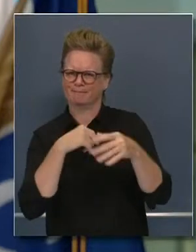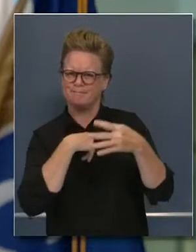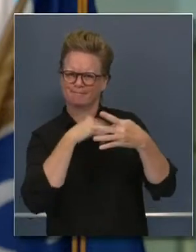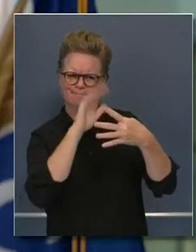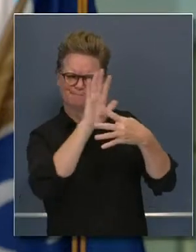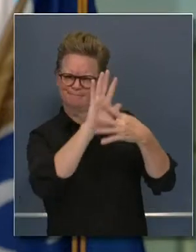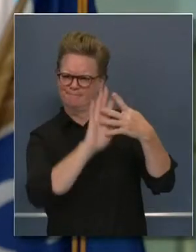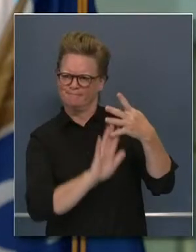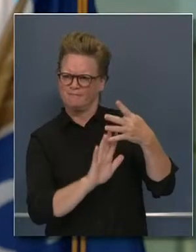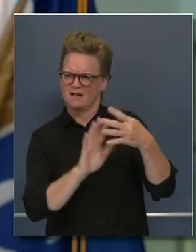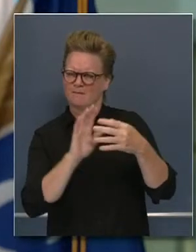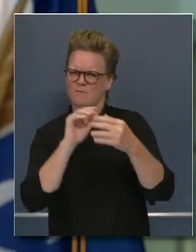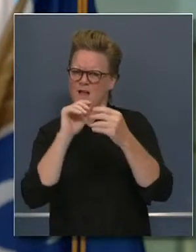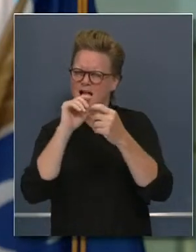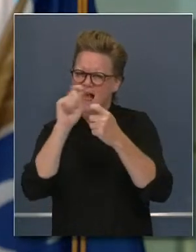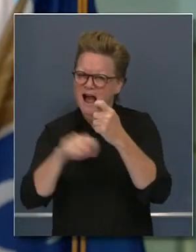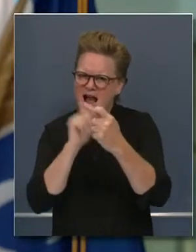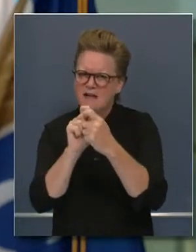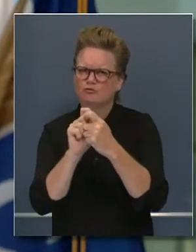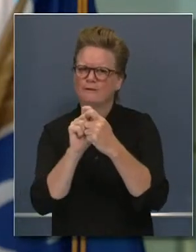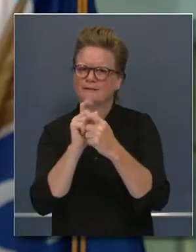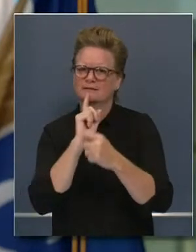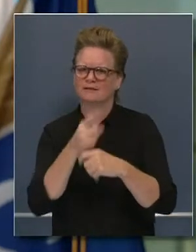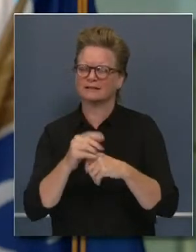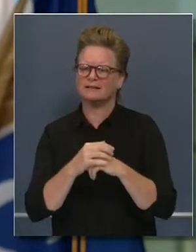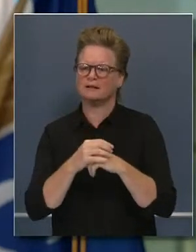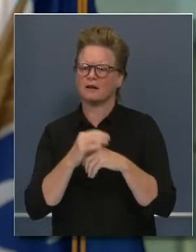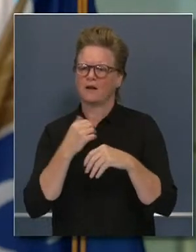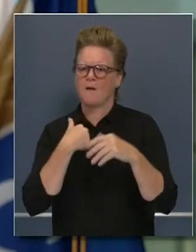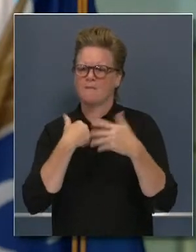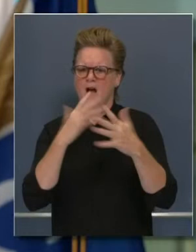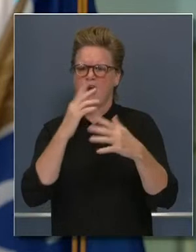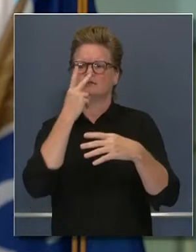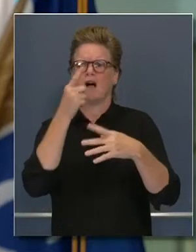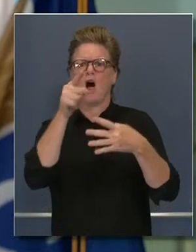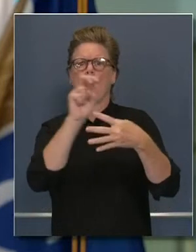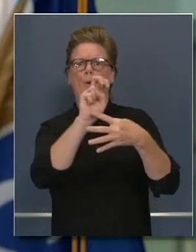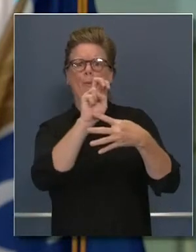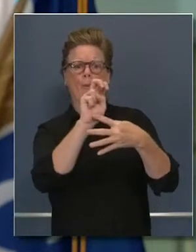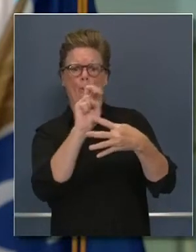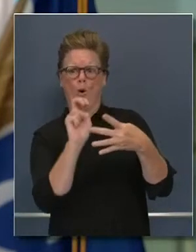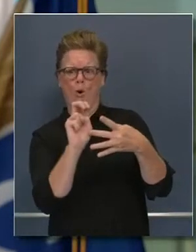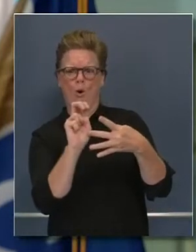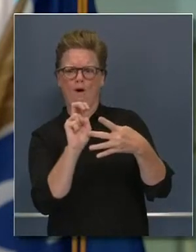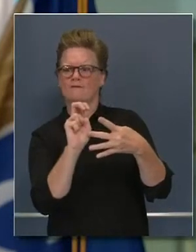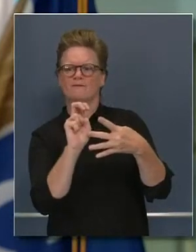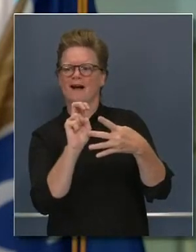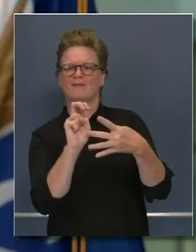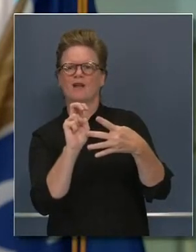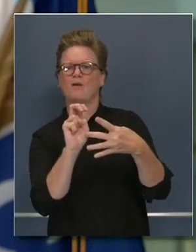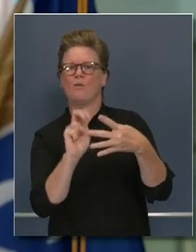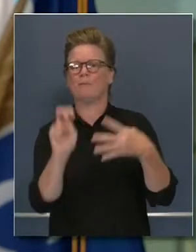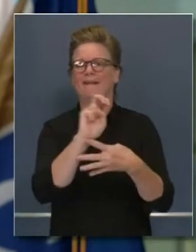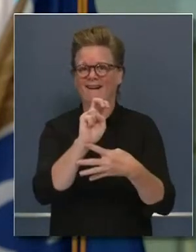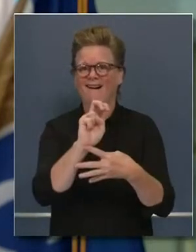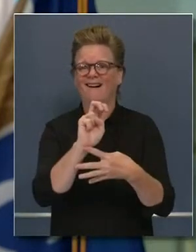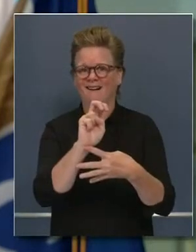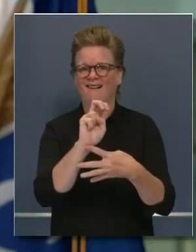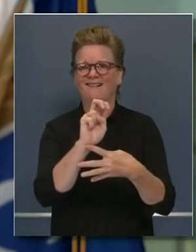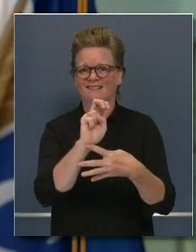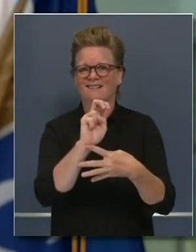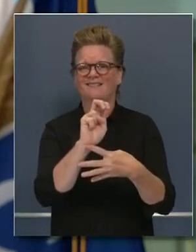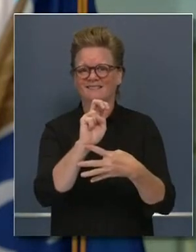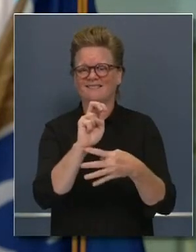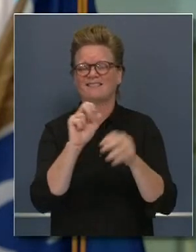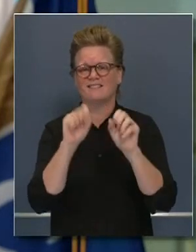information. The last thing we want to do is see a county move 1 week and only to see the potential for